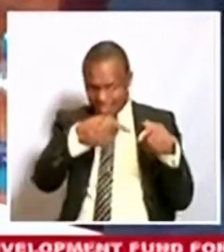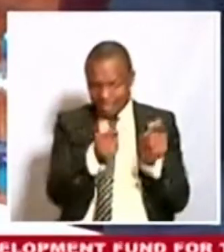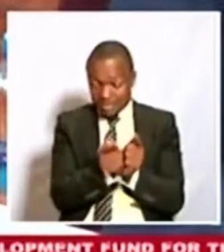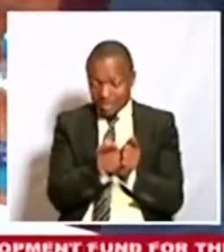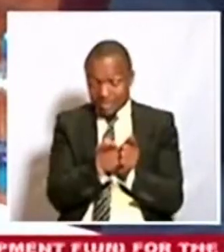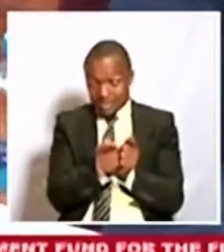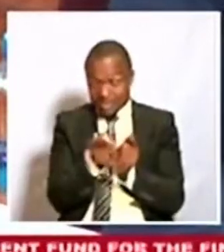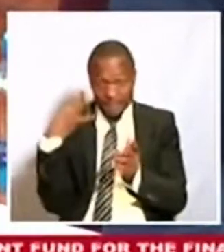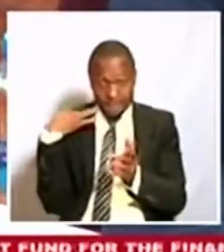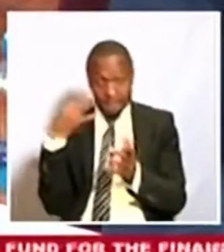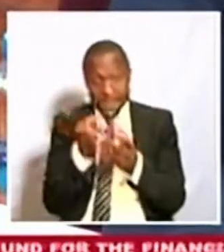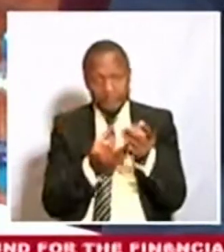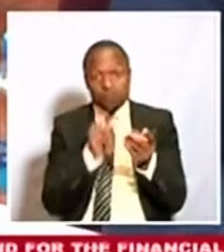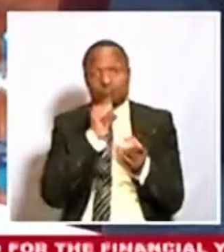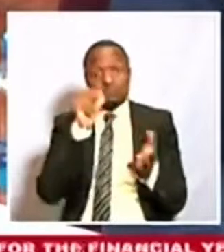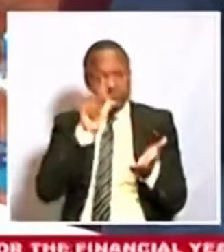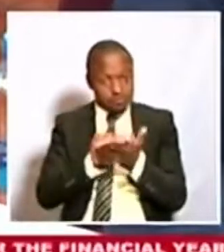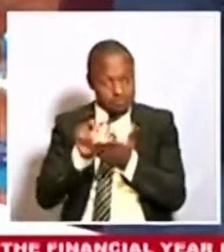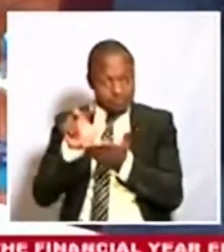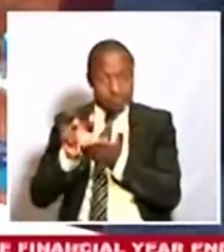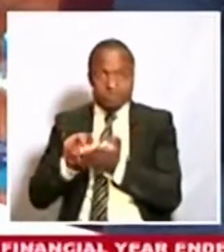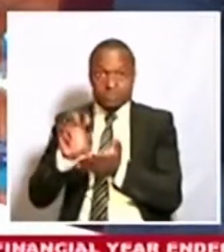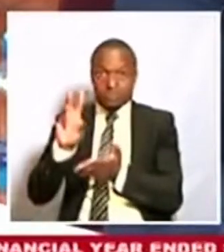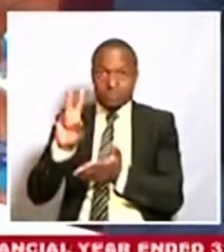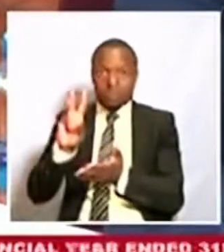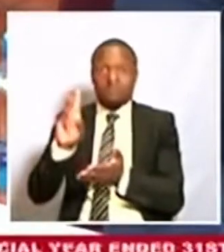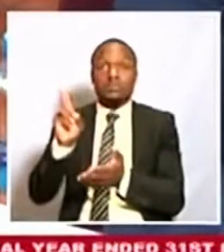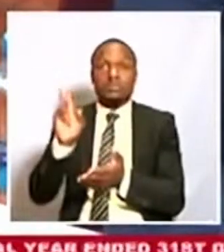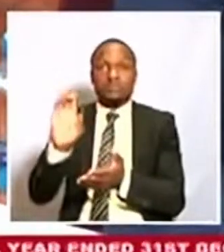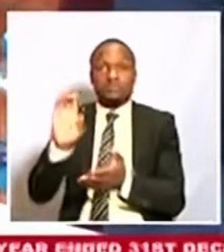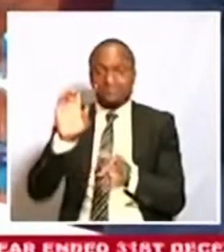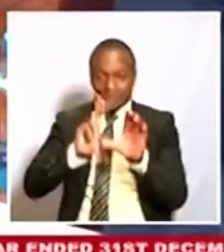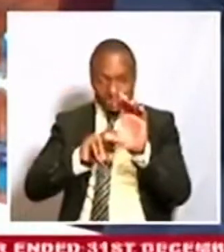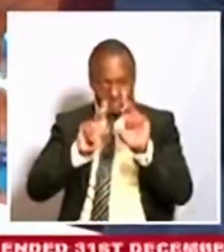that were not signed by the WDC chairperson.